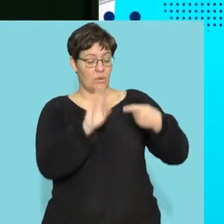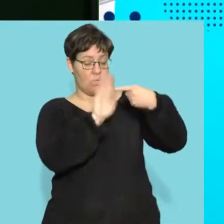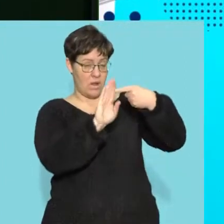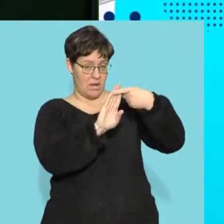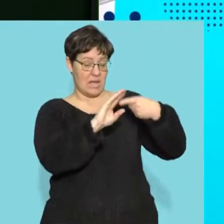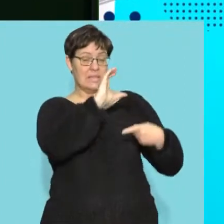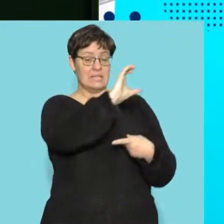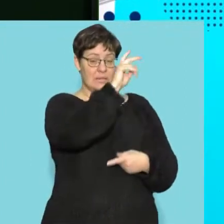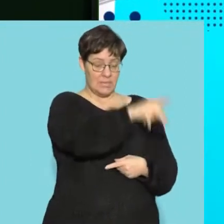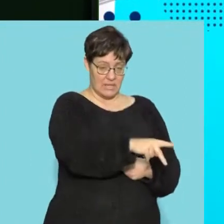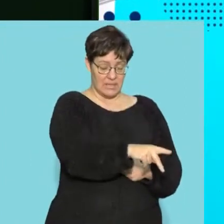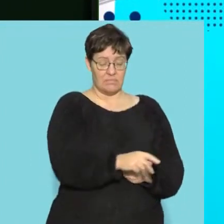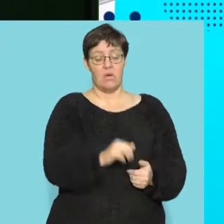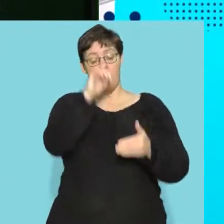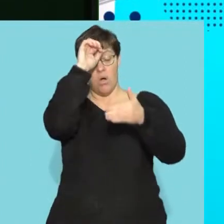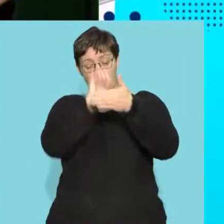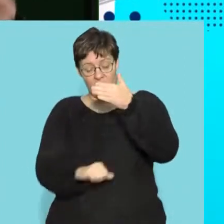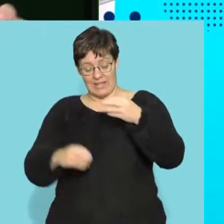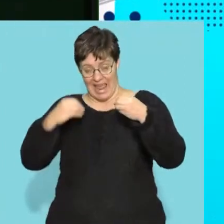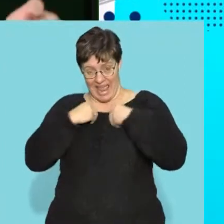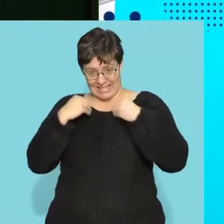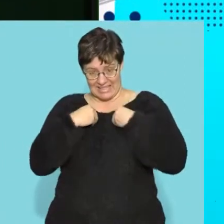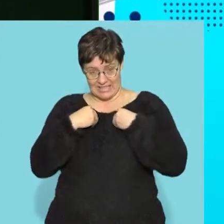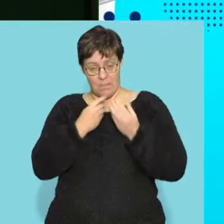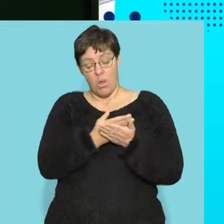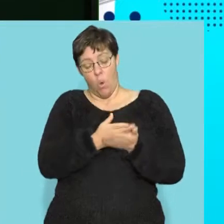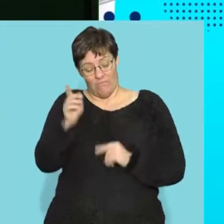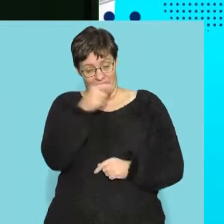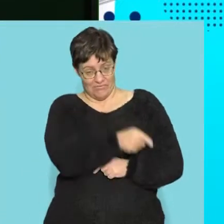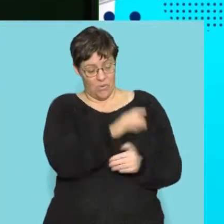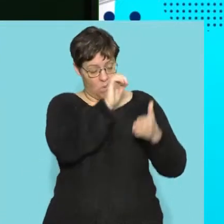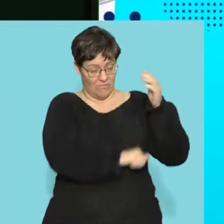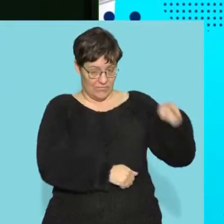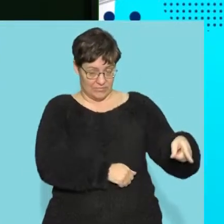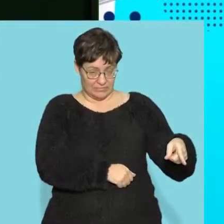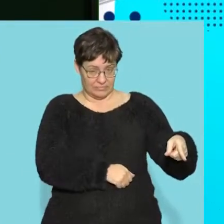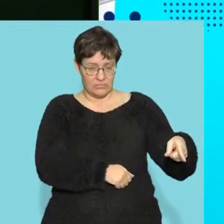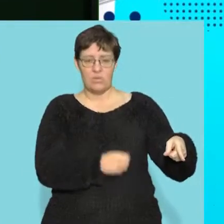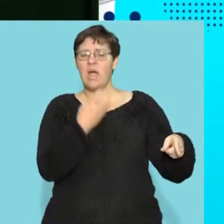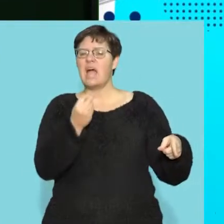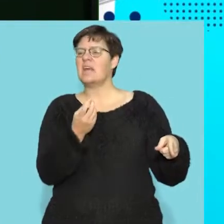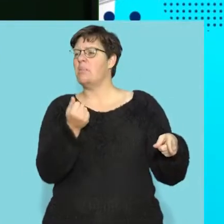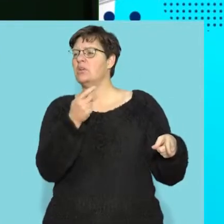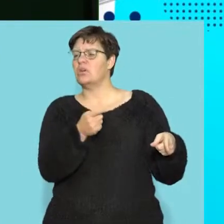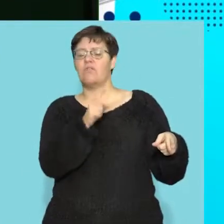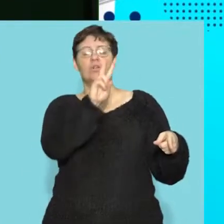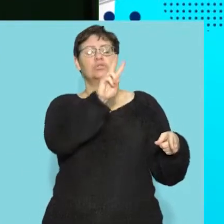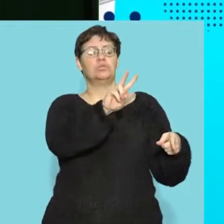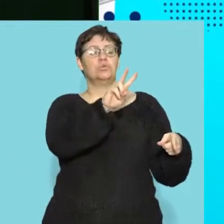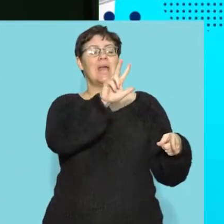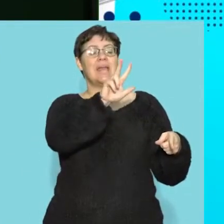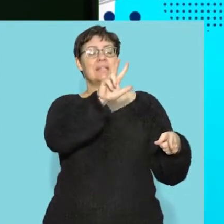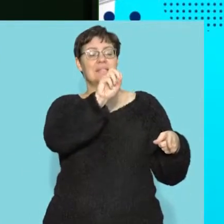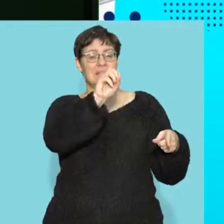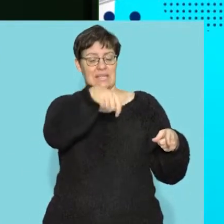price, subtract the asset that you are disposing of. In this case, we had the figure of